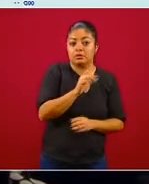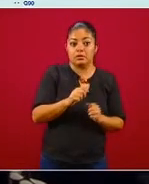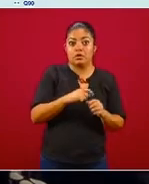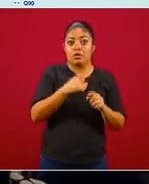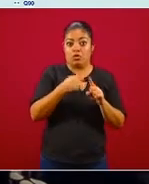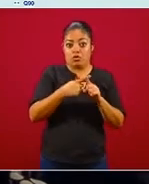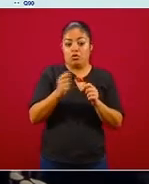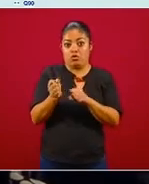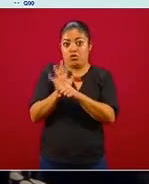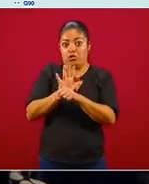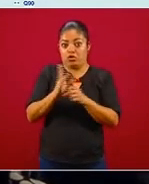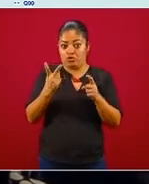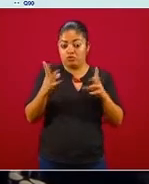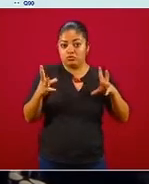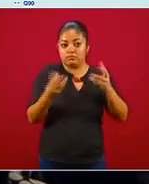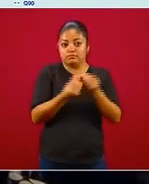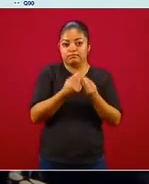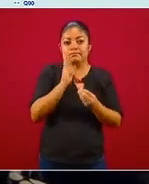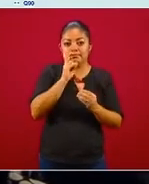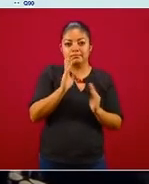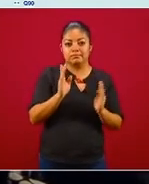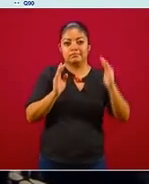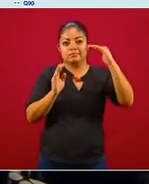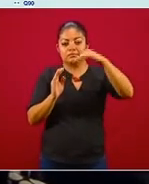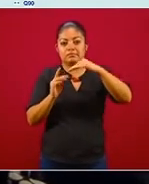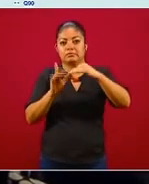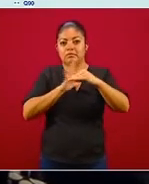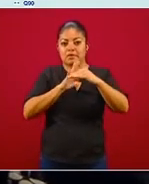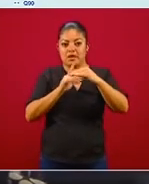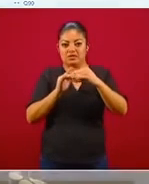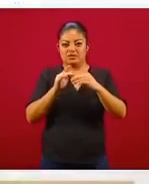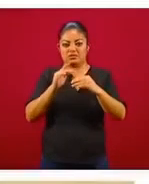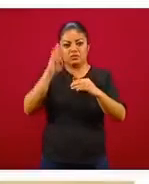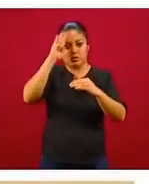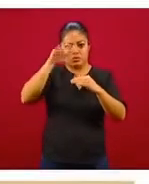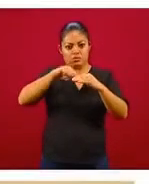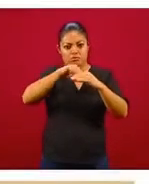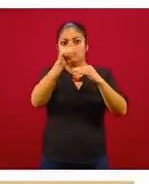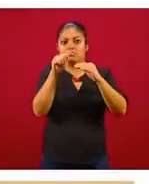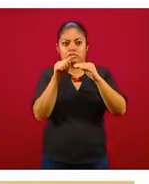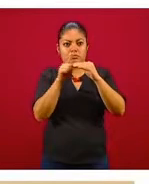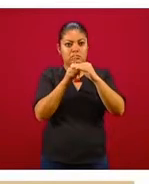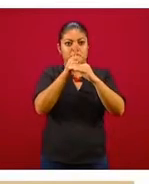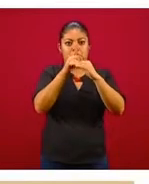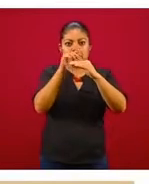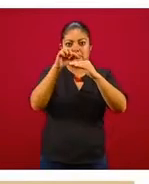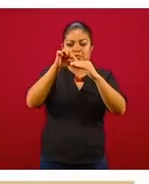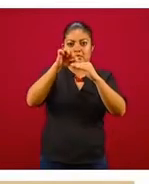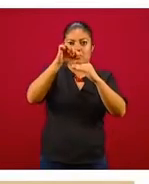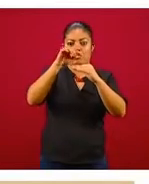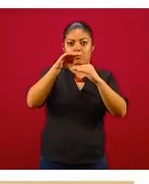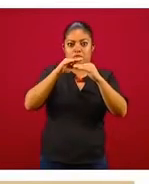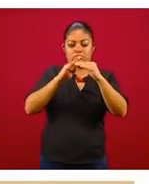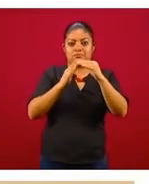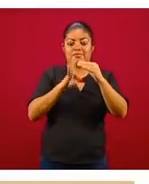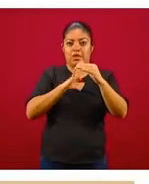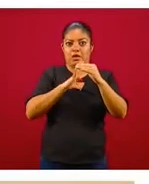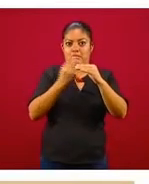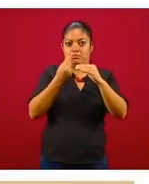Here we have the chart for the confirmed cases plus the suspect cases.